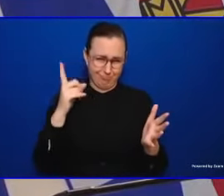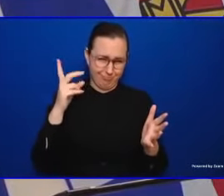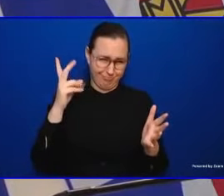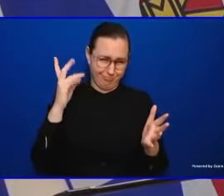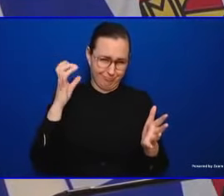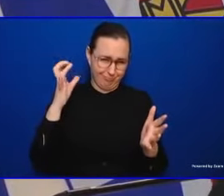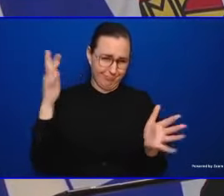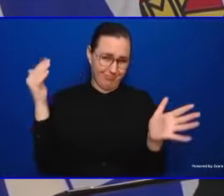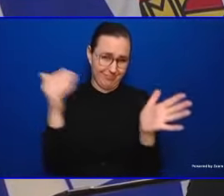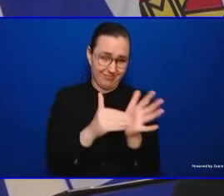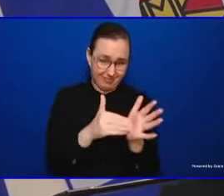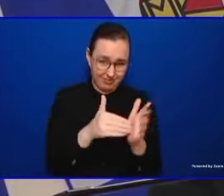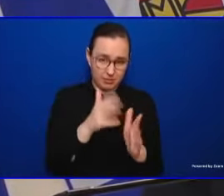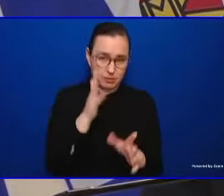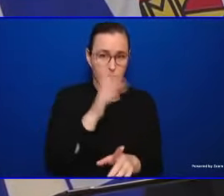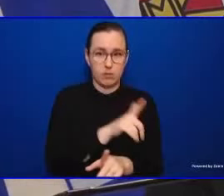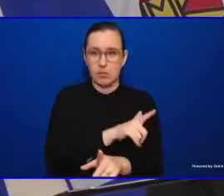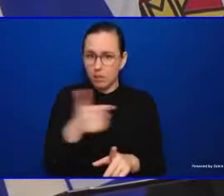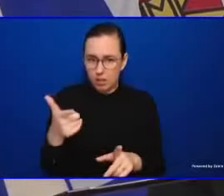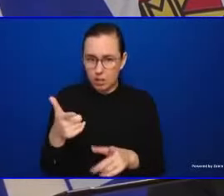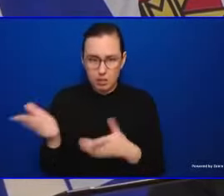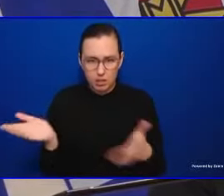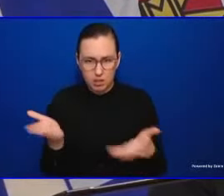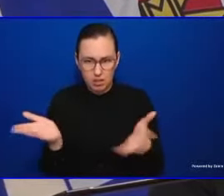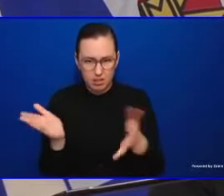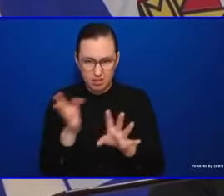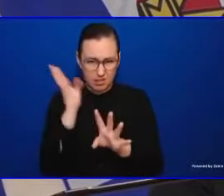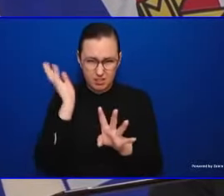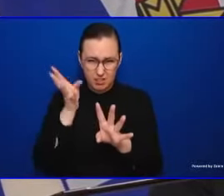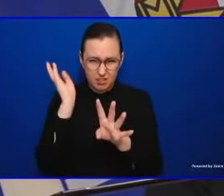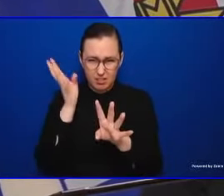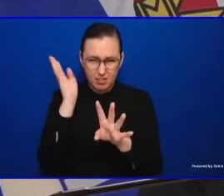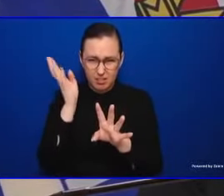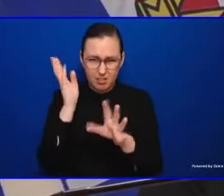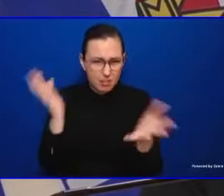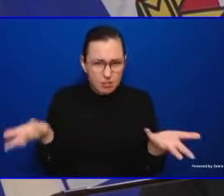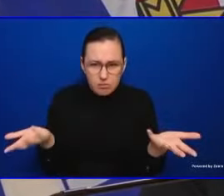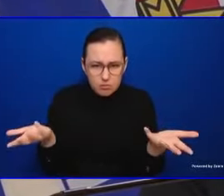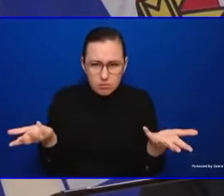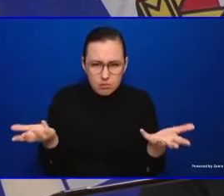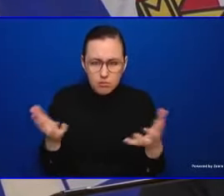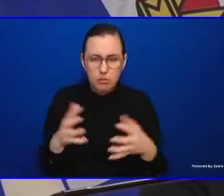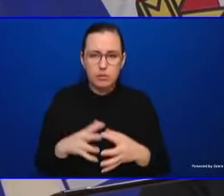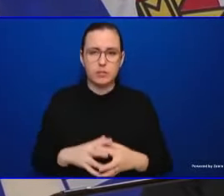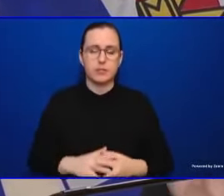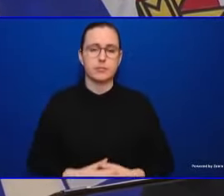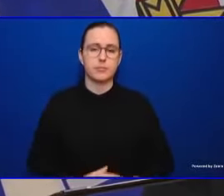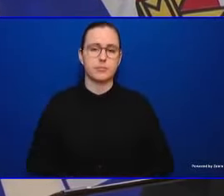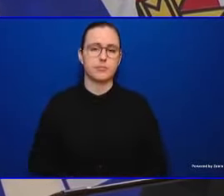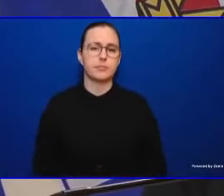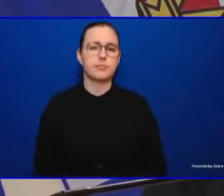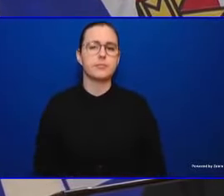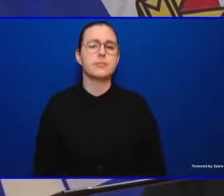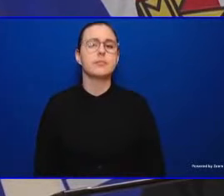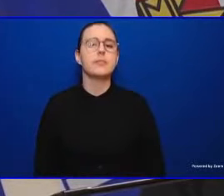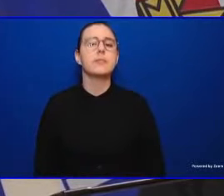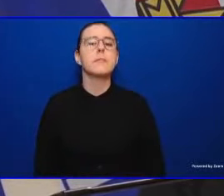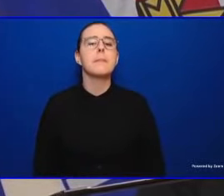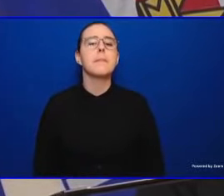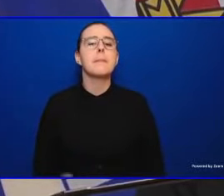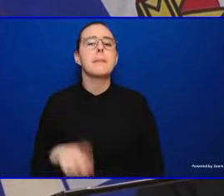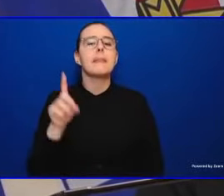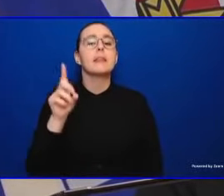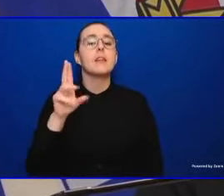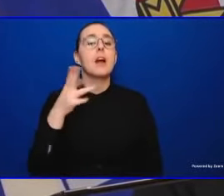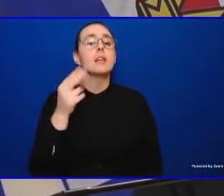COVID safety plans, I've been engaged with many different sectors and industry sectors, as have some of our team over